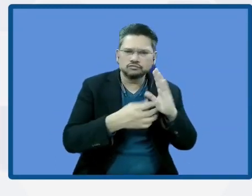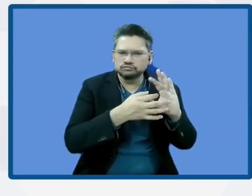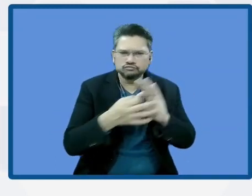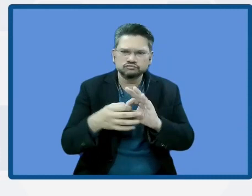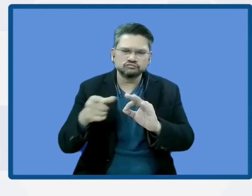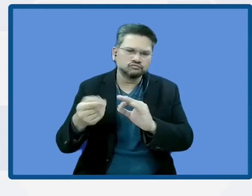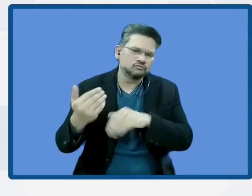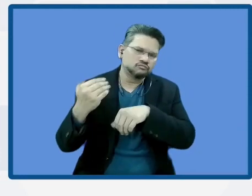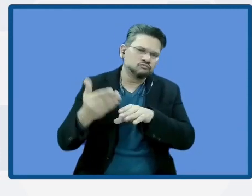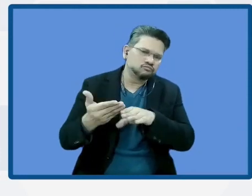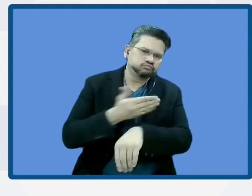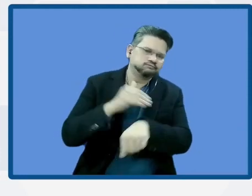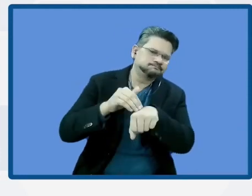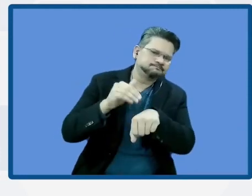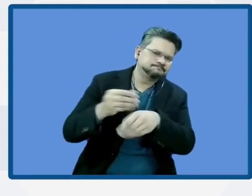tools